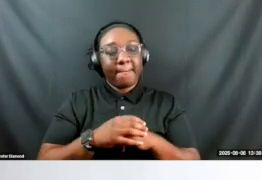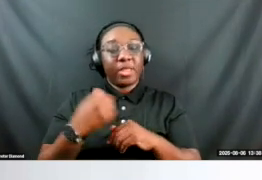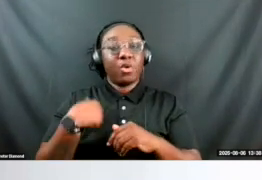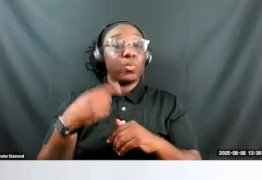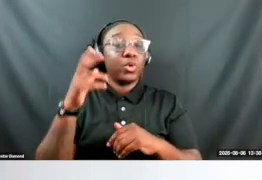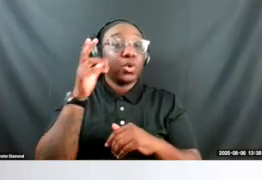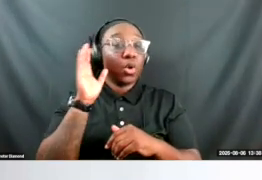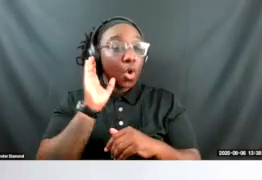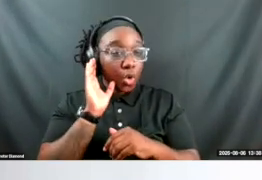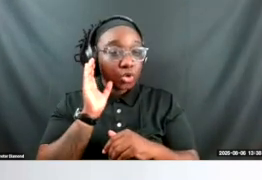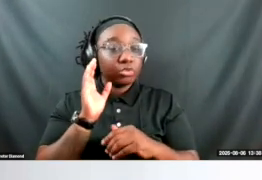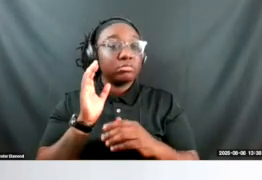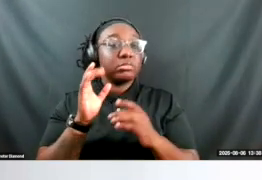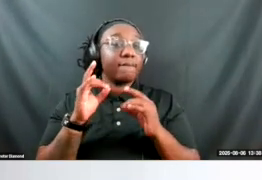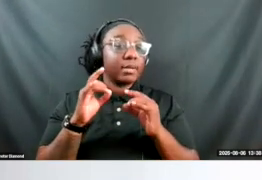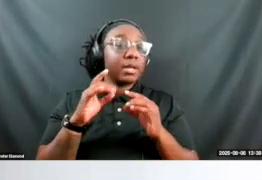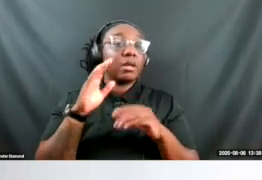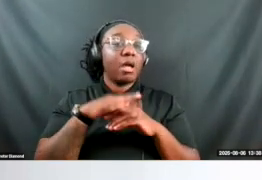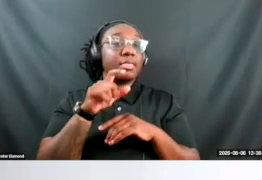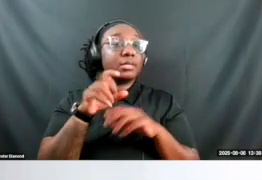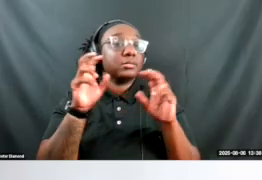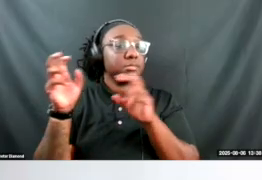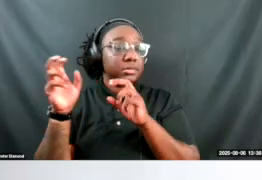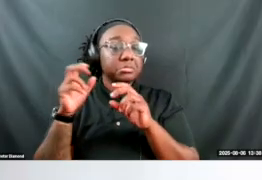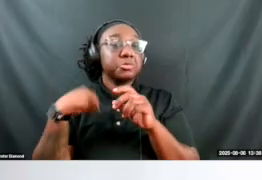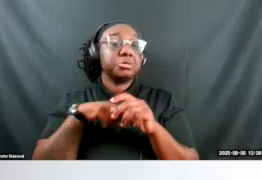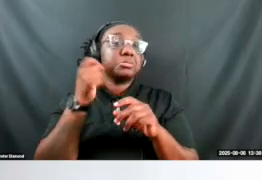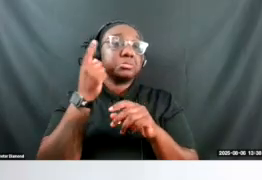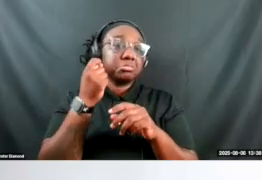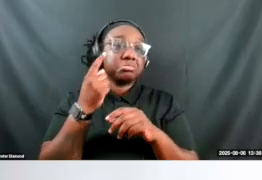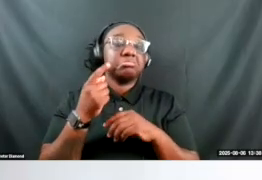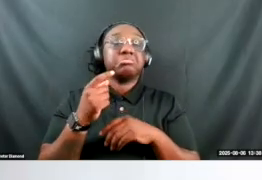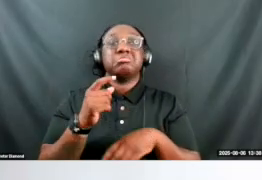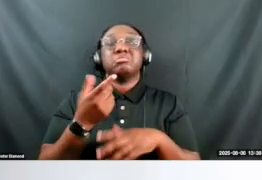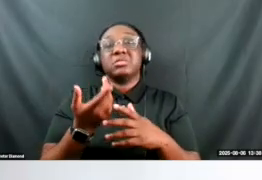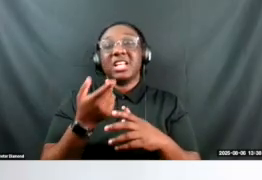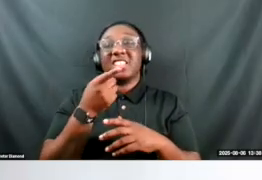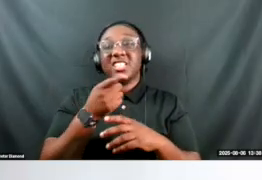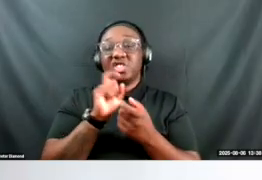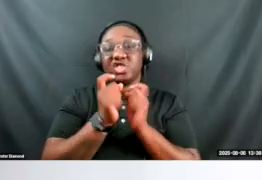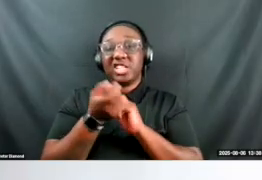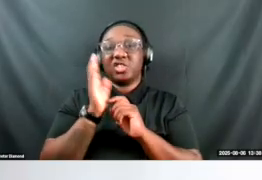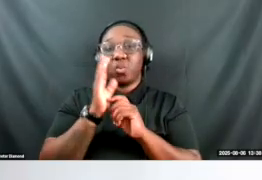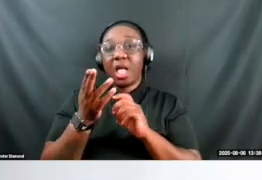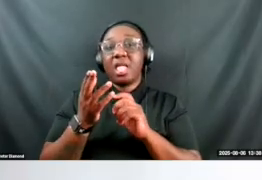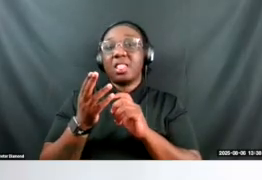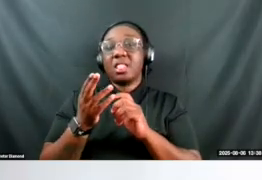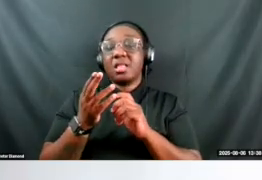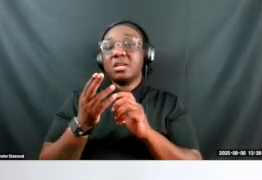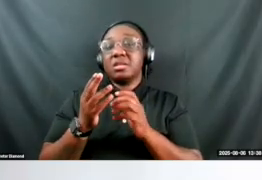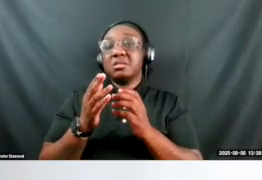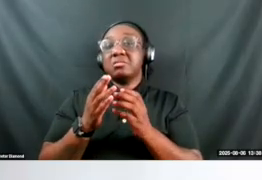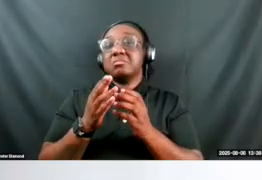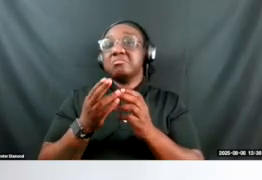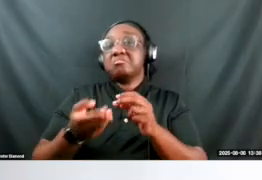this topic and understand that this change may lead to increased demand and administrative burden. Because